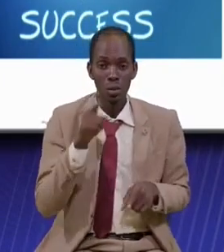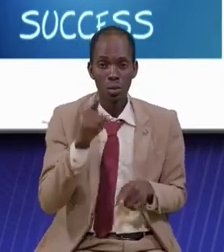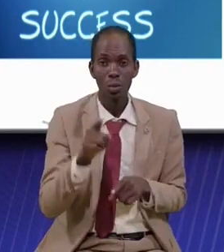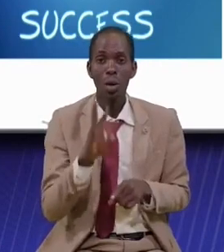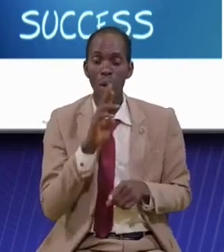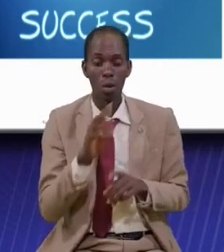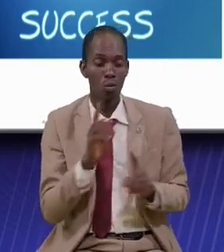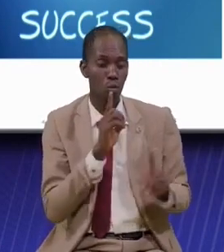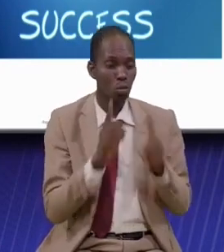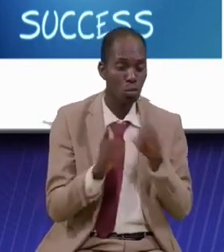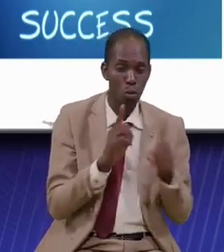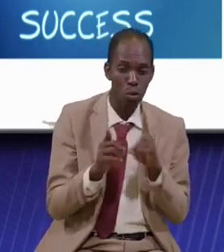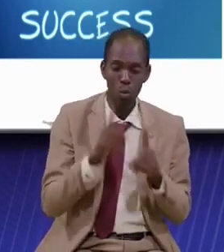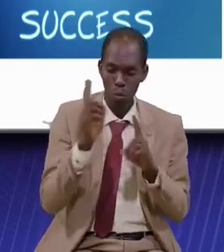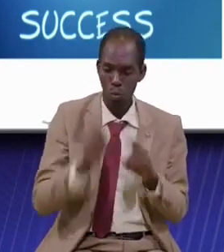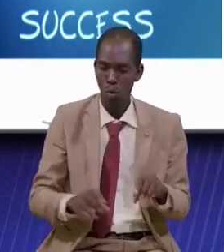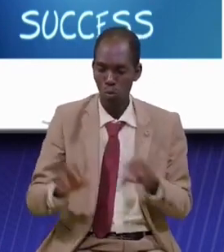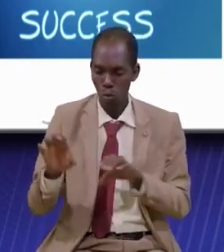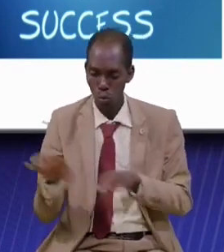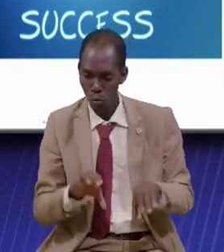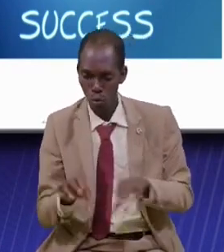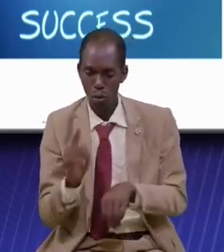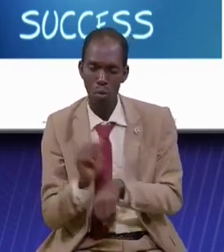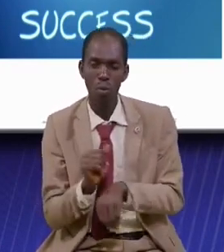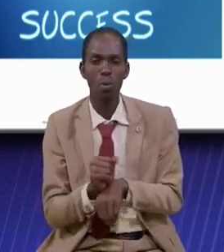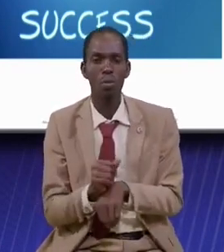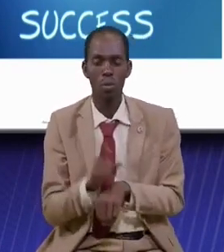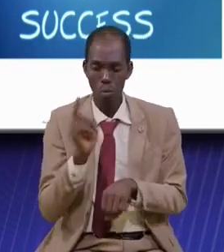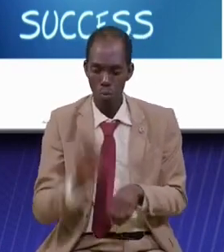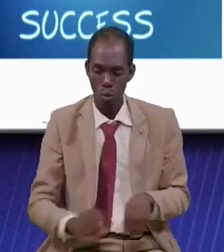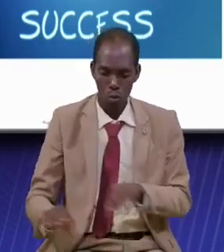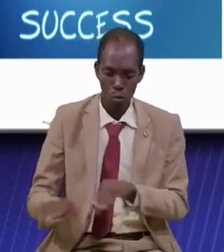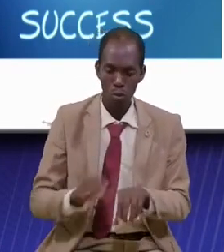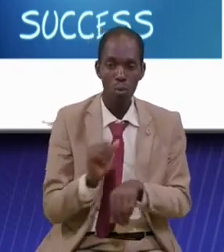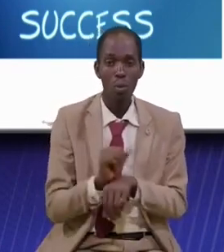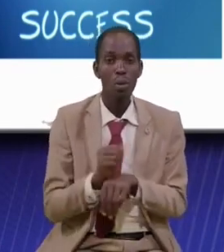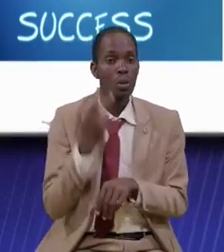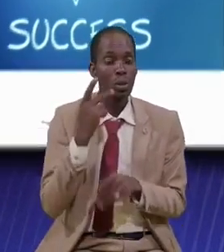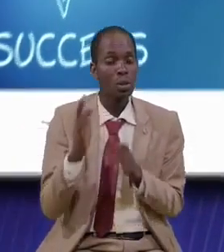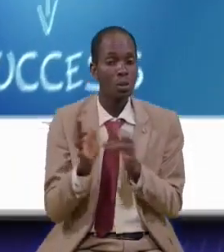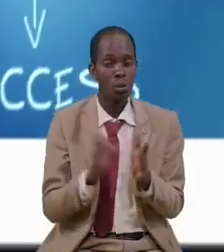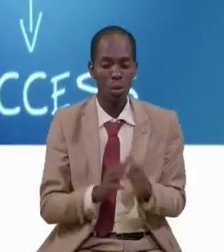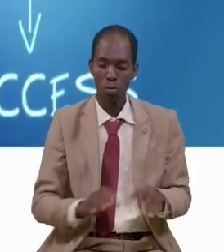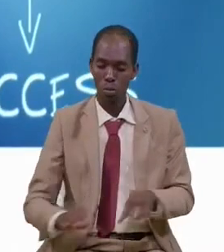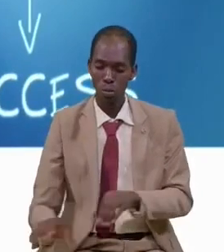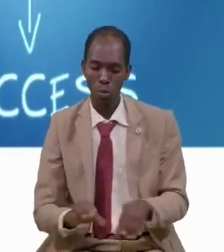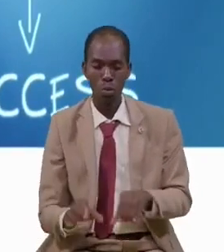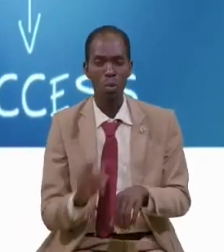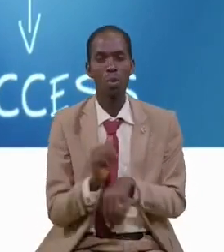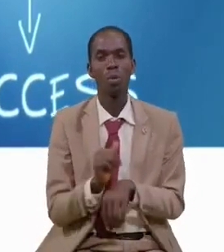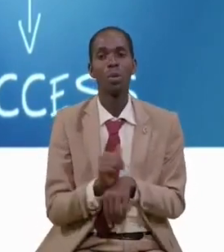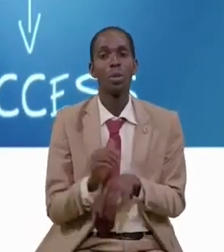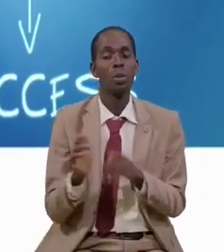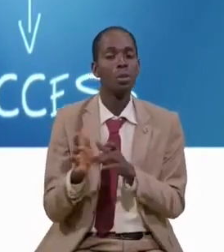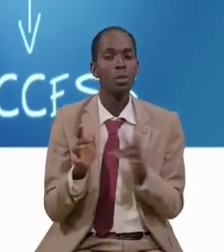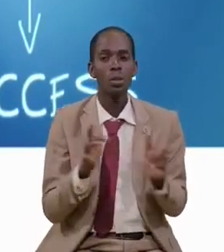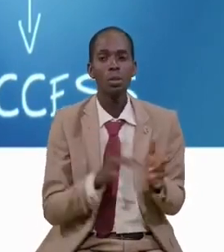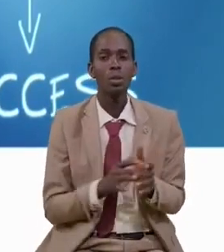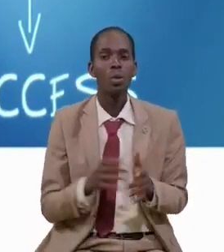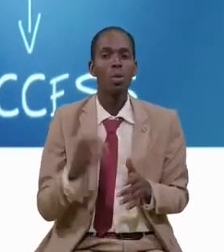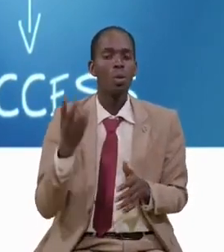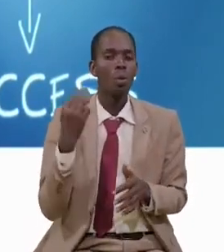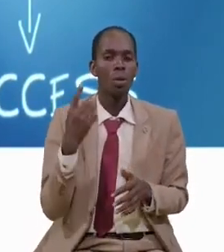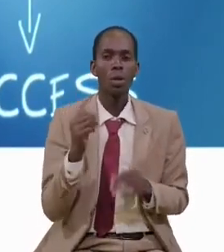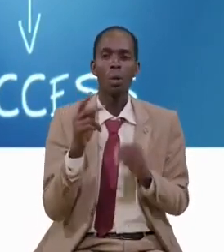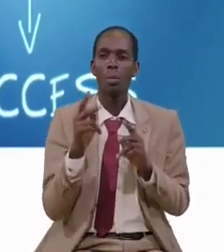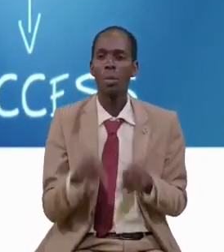walk. You got to walk the walk. Jesus was a doer. Jesus was somebody who executed his project. Look